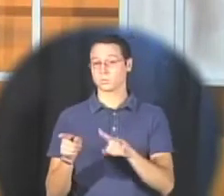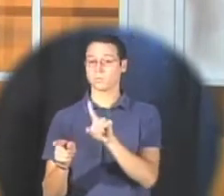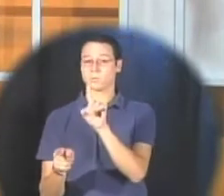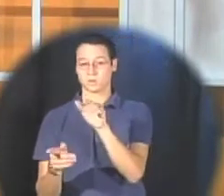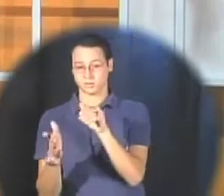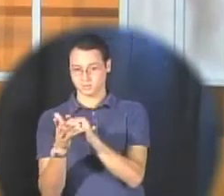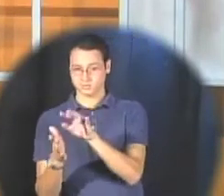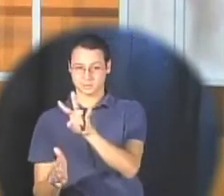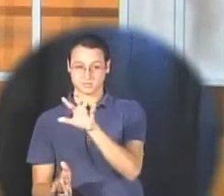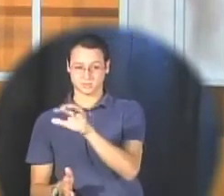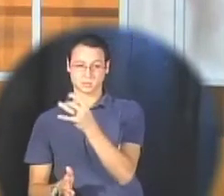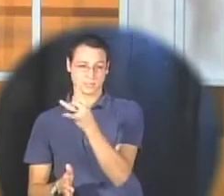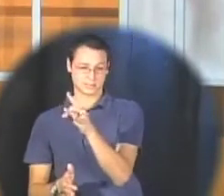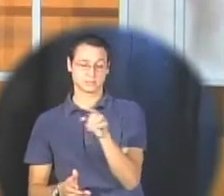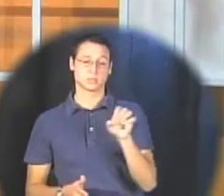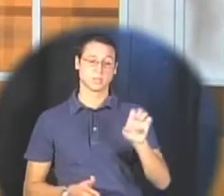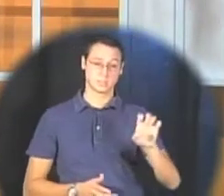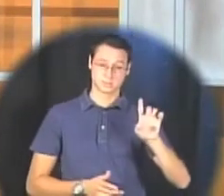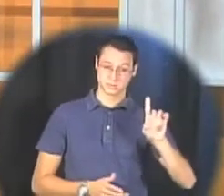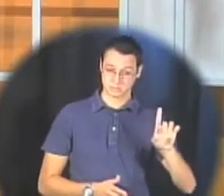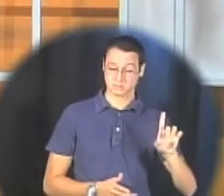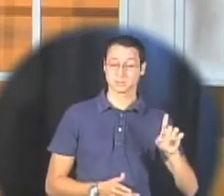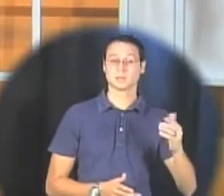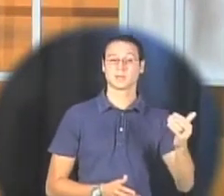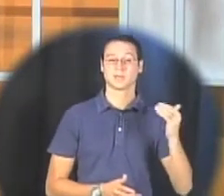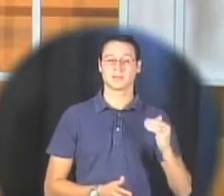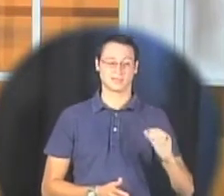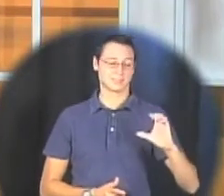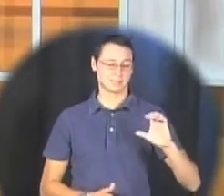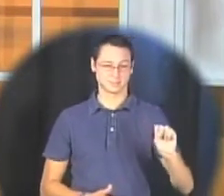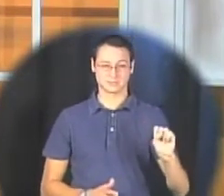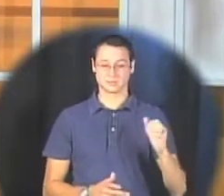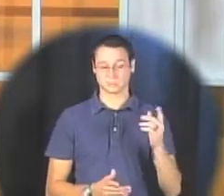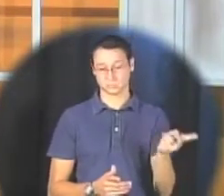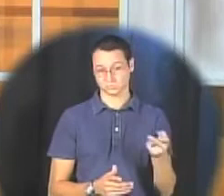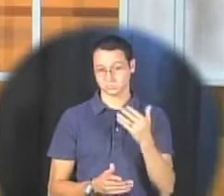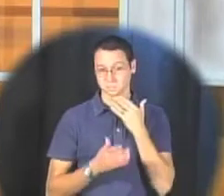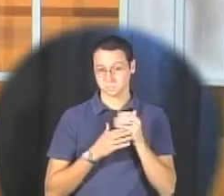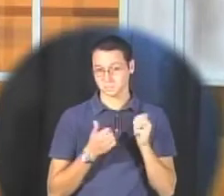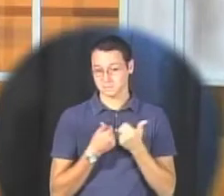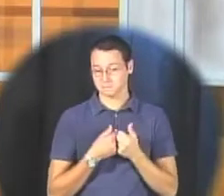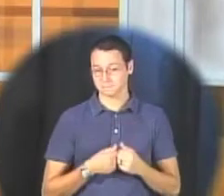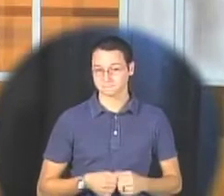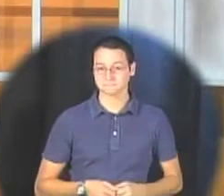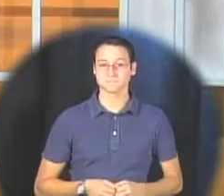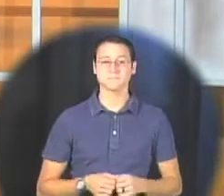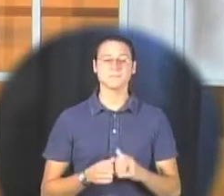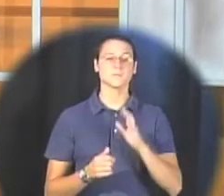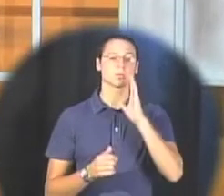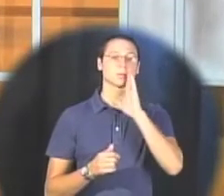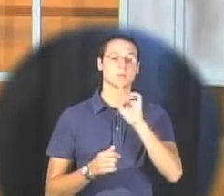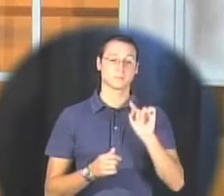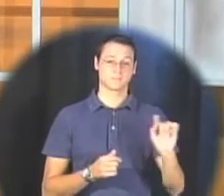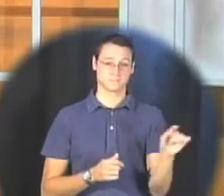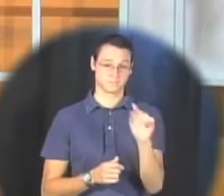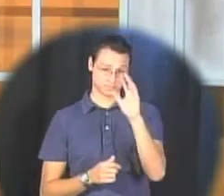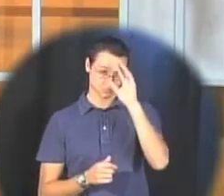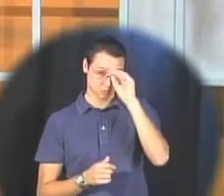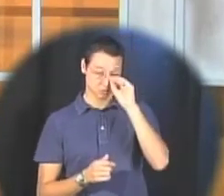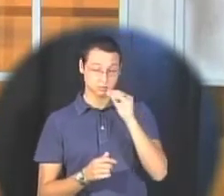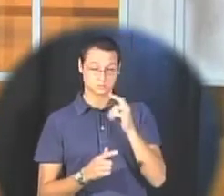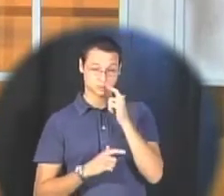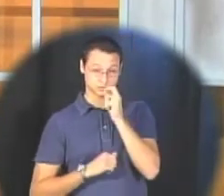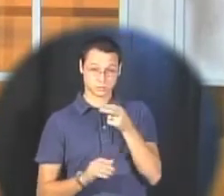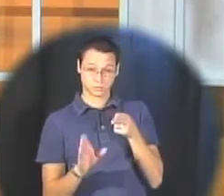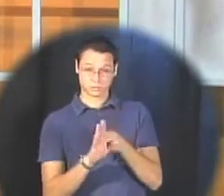1,718. Strong games from Aaron Dudley with 148 and Kerry Simmons with 124. There will be a meeting for all boys interested in playing soccer this